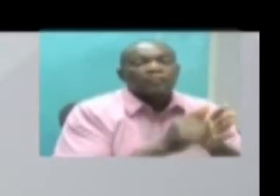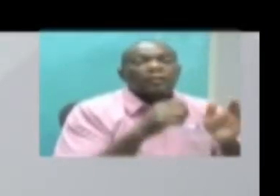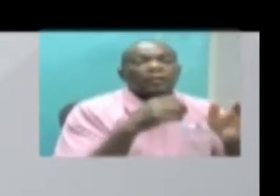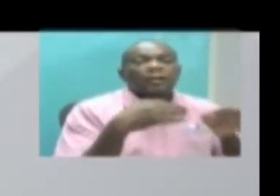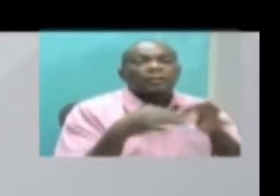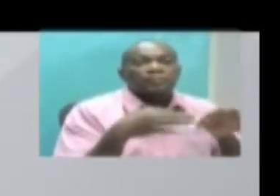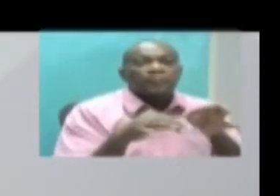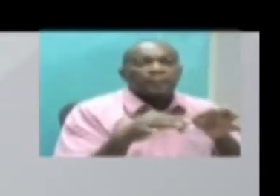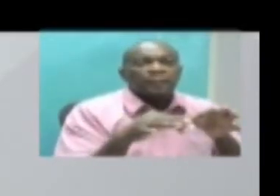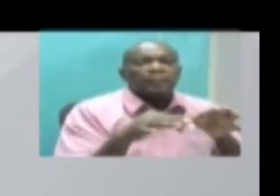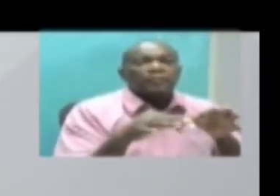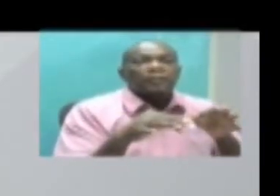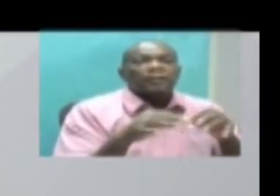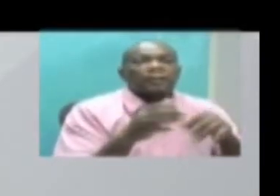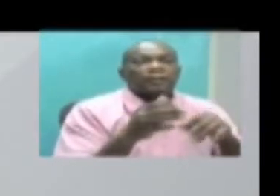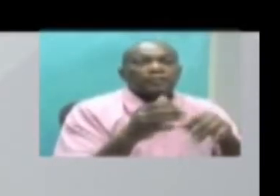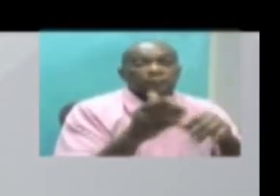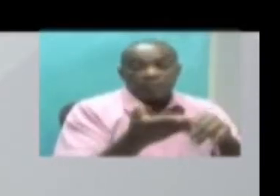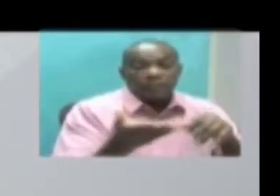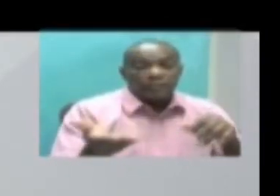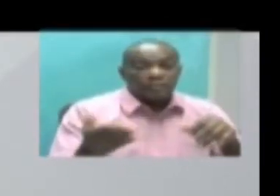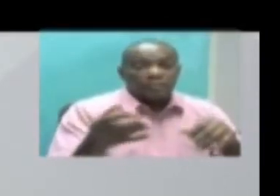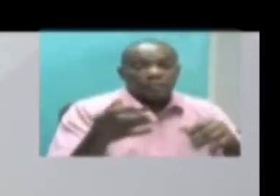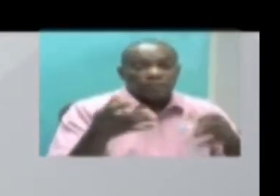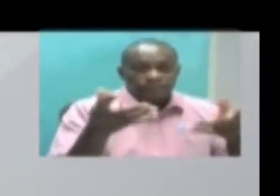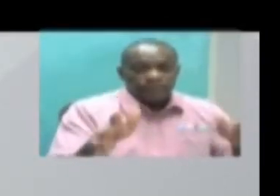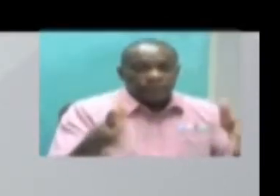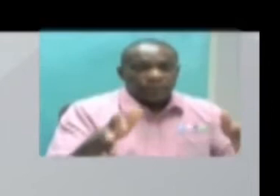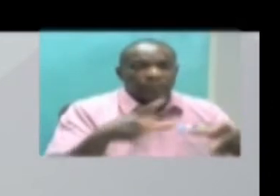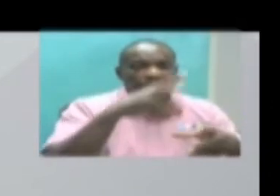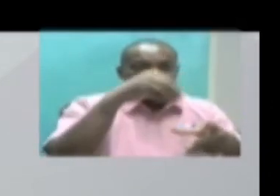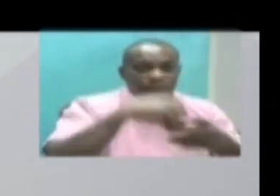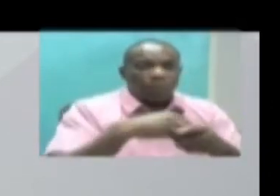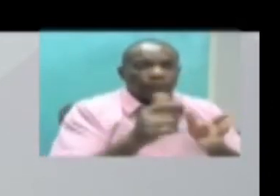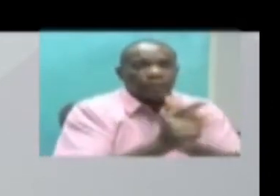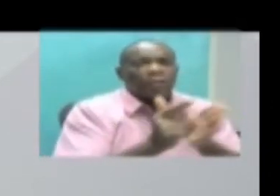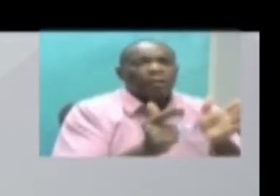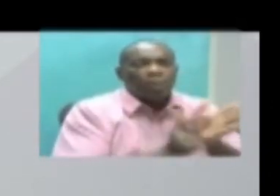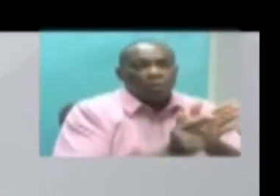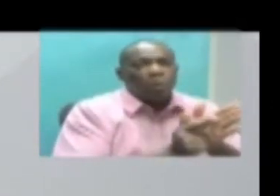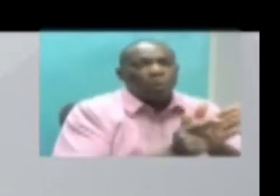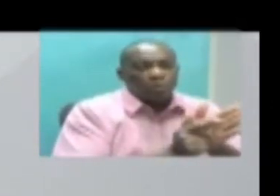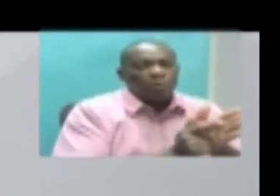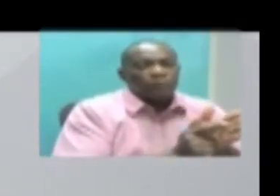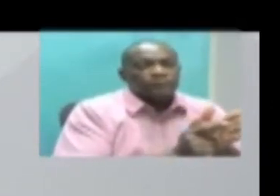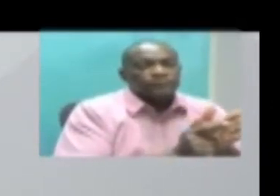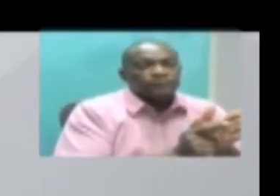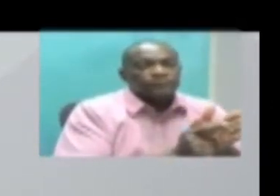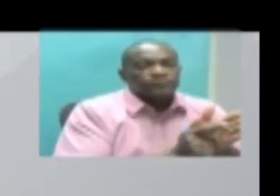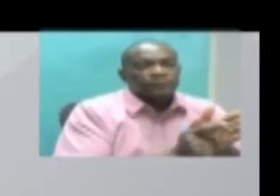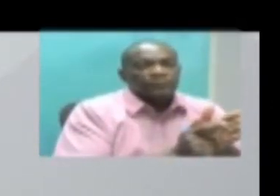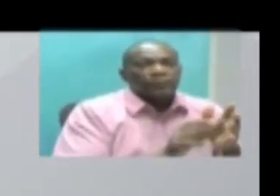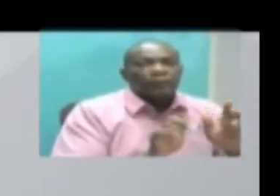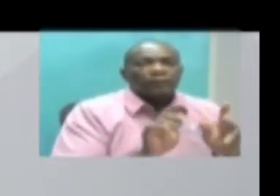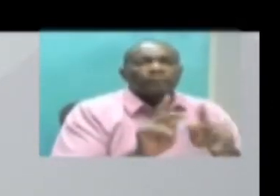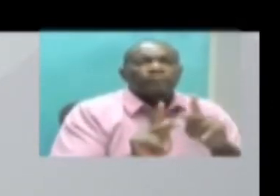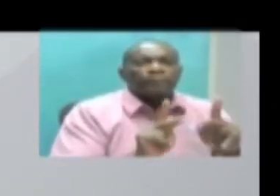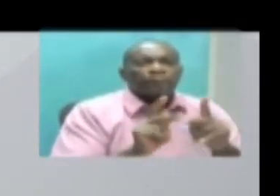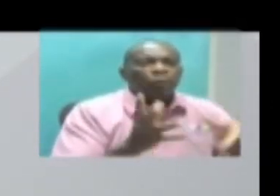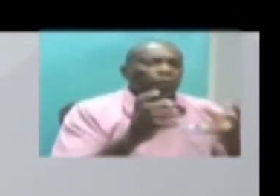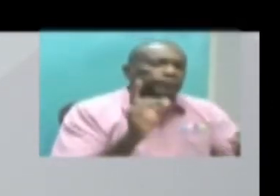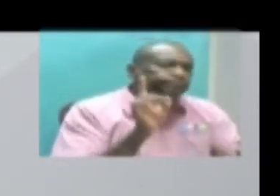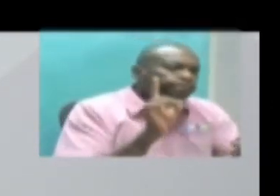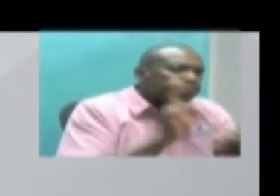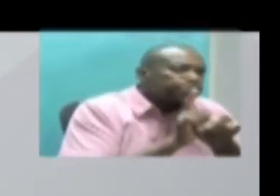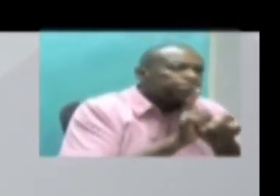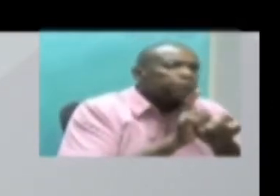been covered in the law as it relates to this thing called online, because it's happening. People want to meet people online,